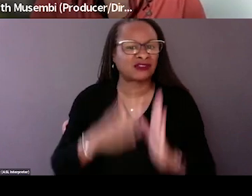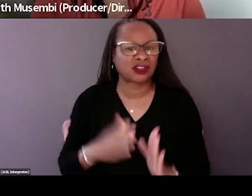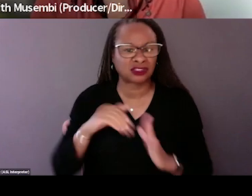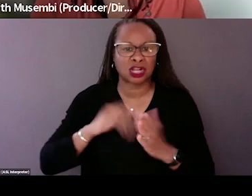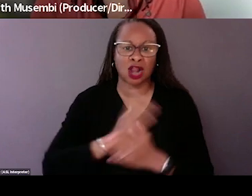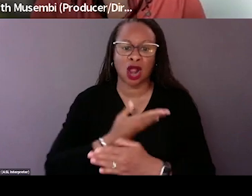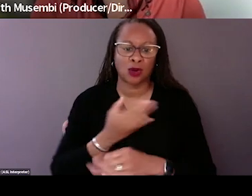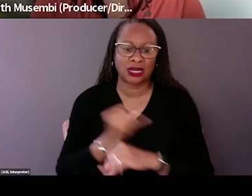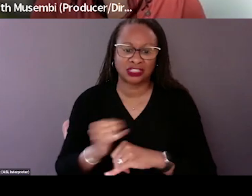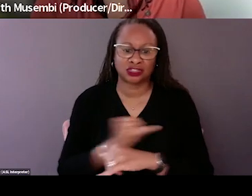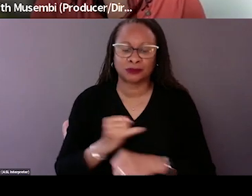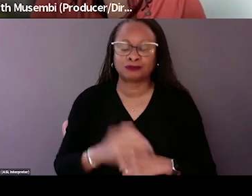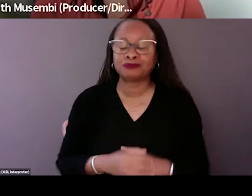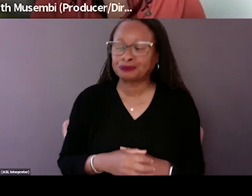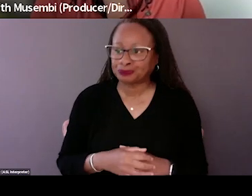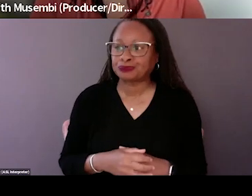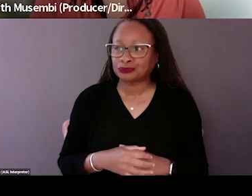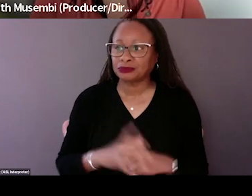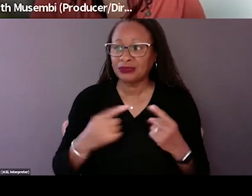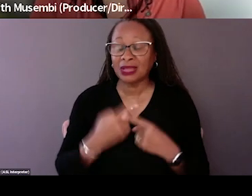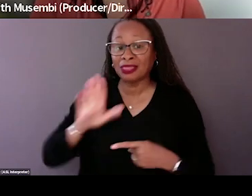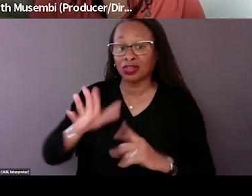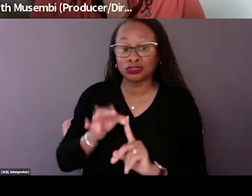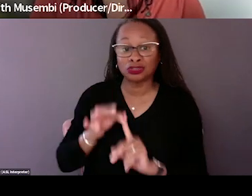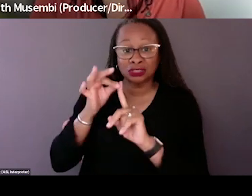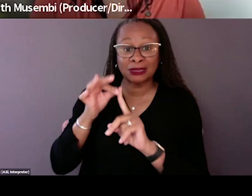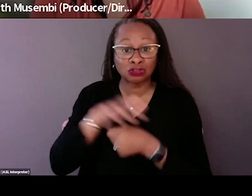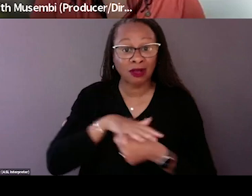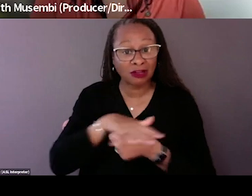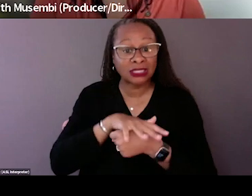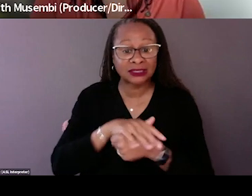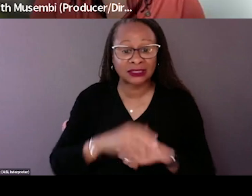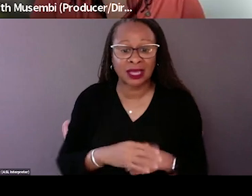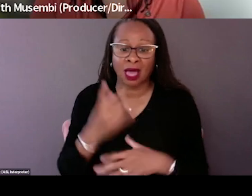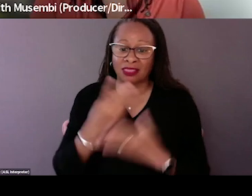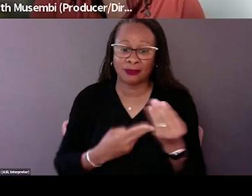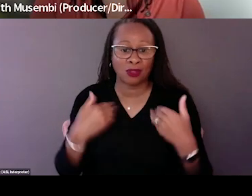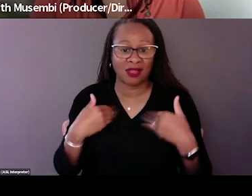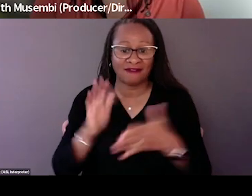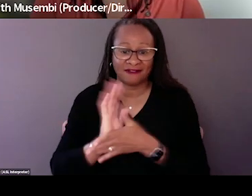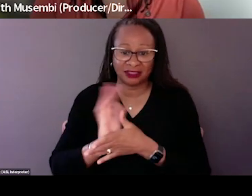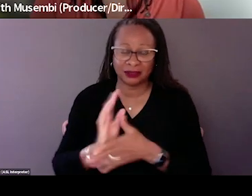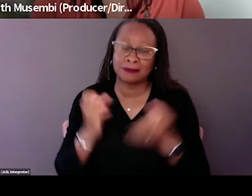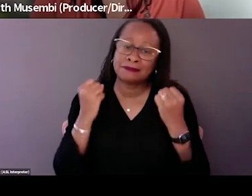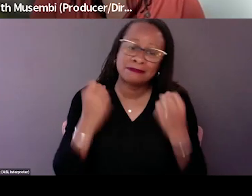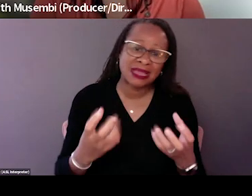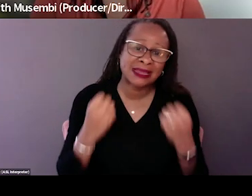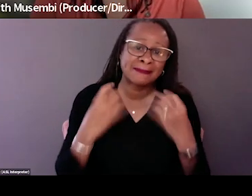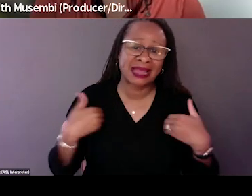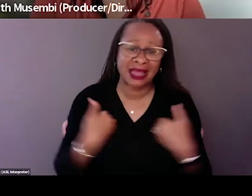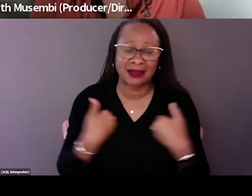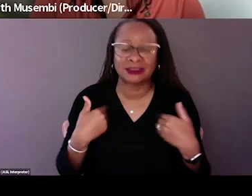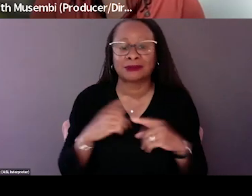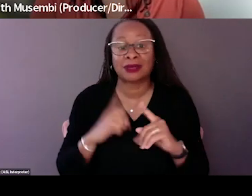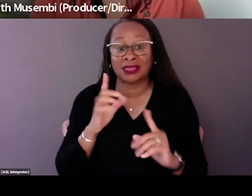add, about their special areas. They both have filmed many, many animals, but they specialize